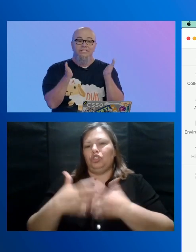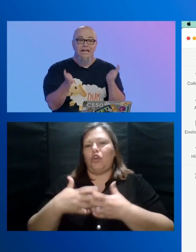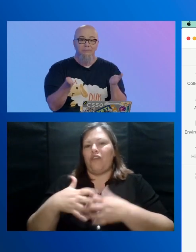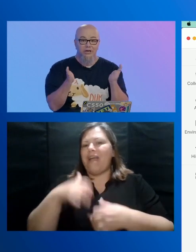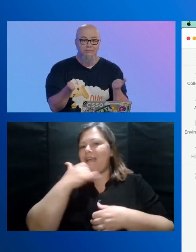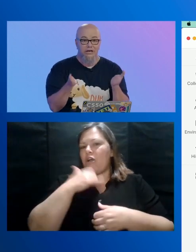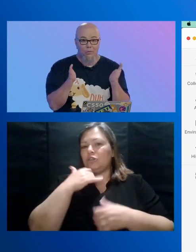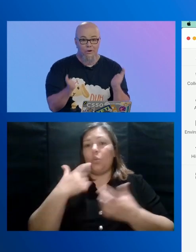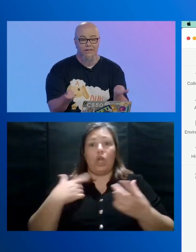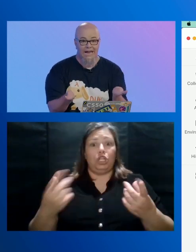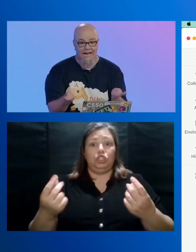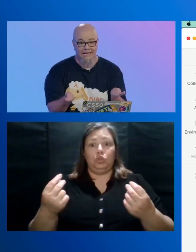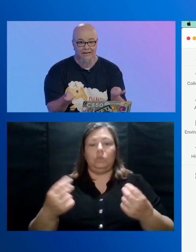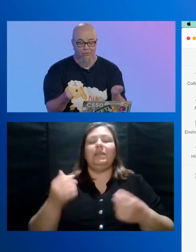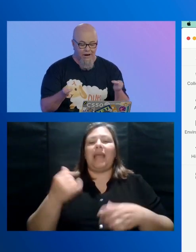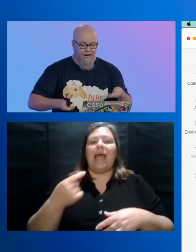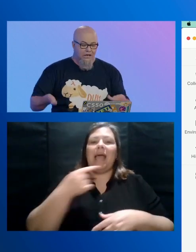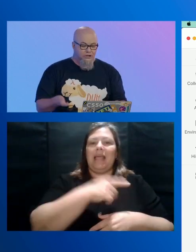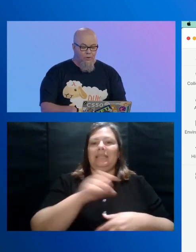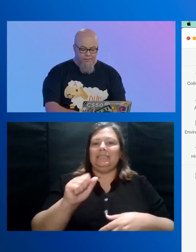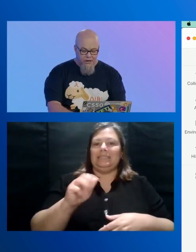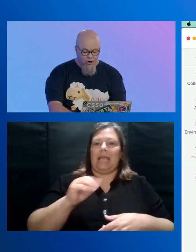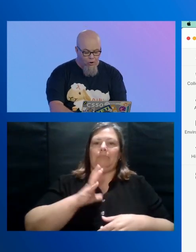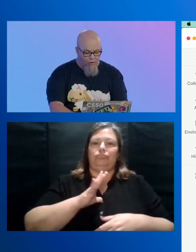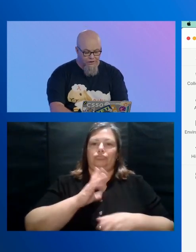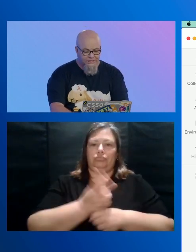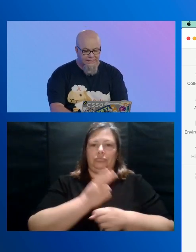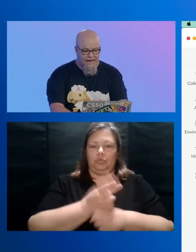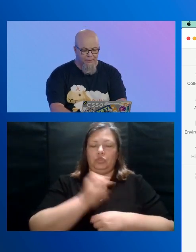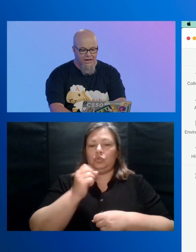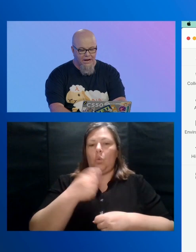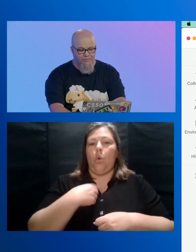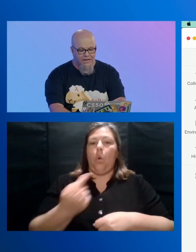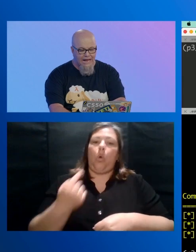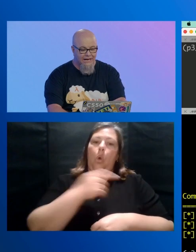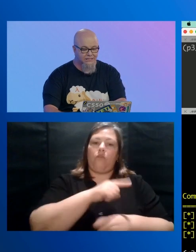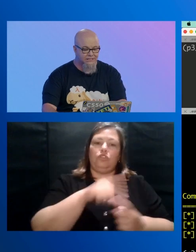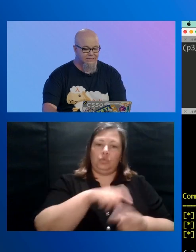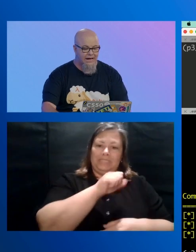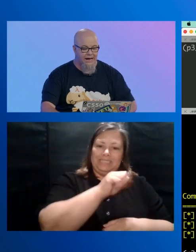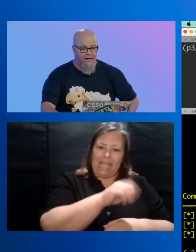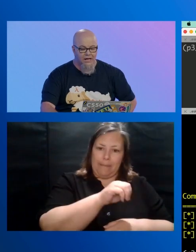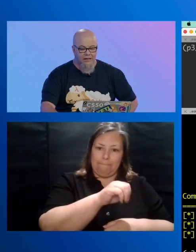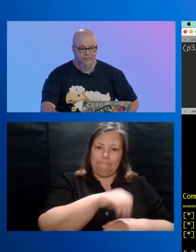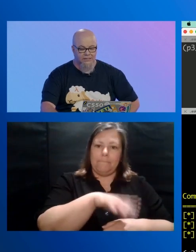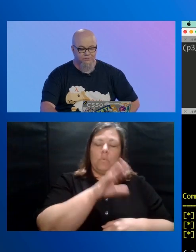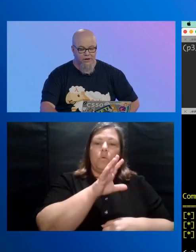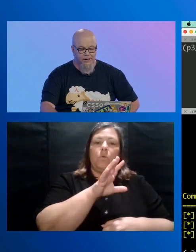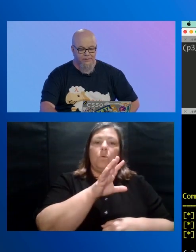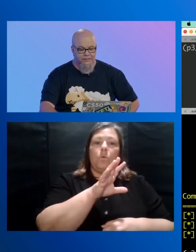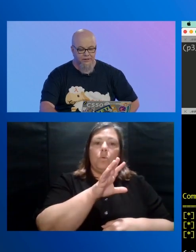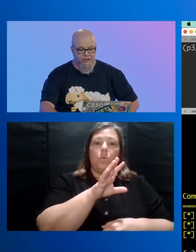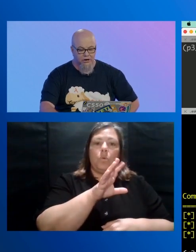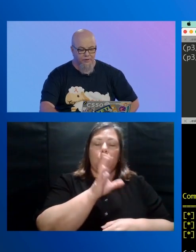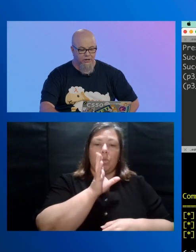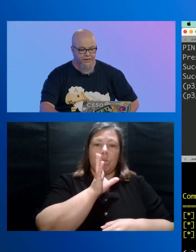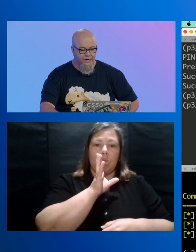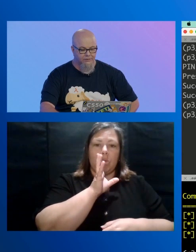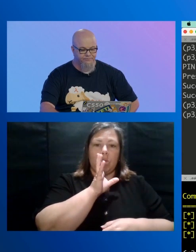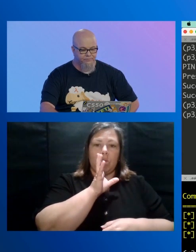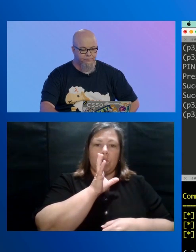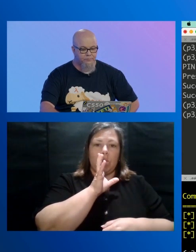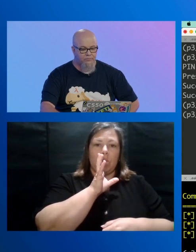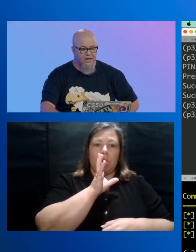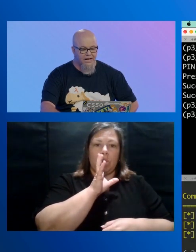is where SAM comes in real handy, right? So I'm going to go over to SAM, and I'm going to actually say, let's bring up this other terminal